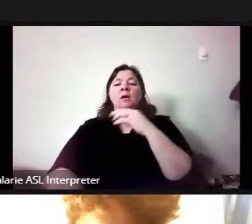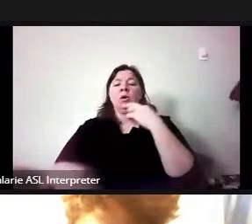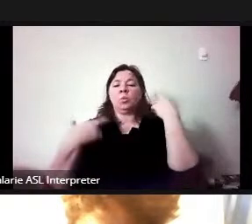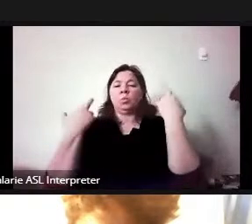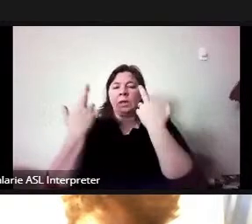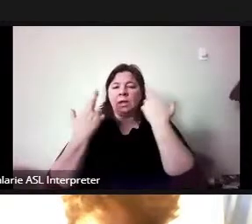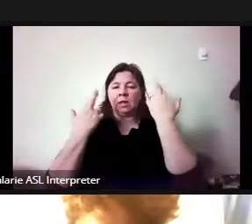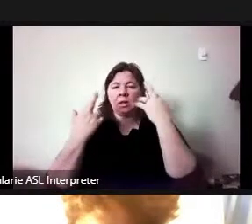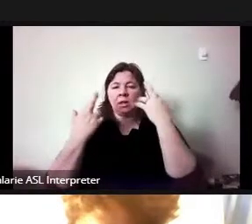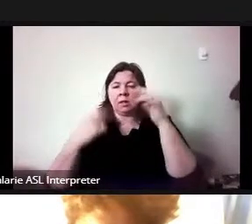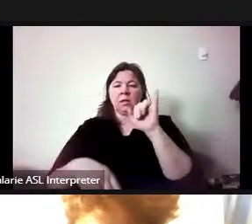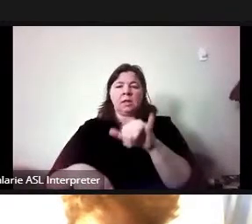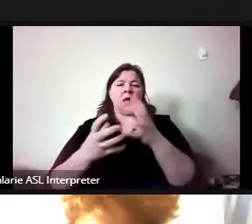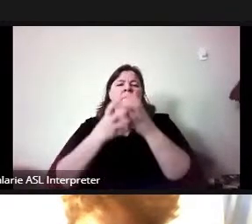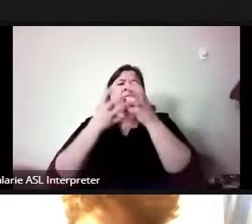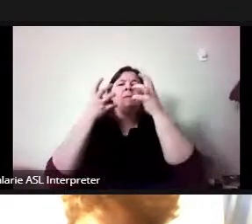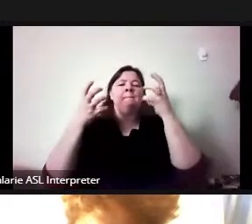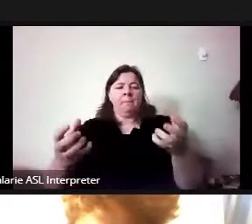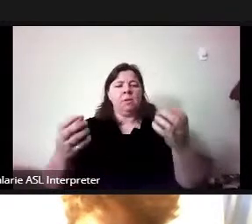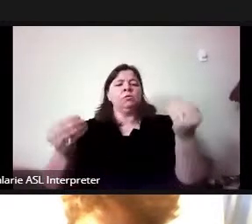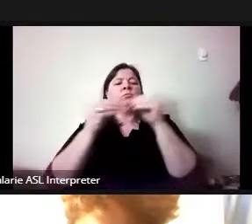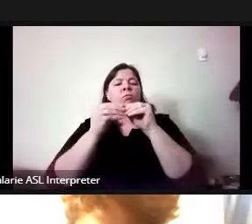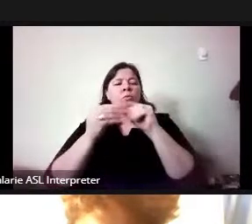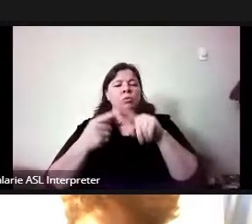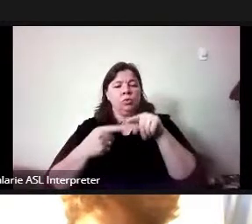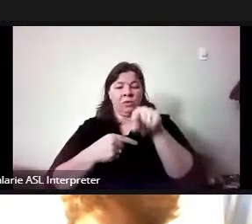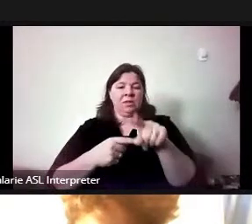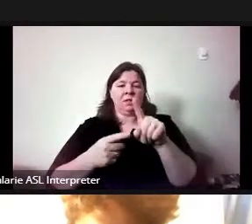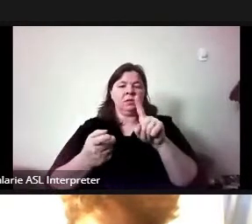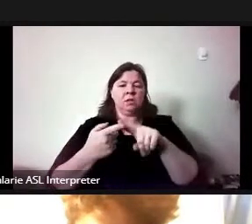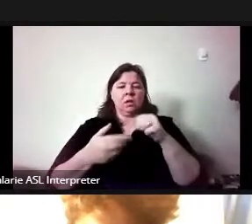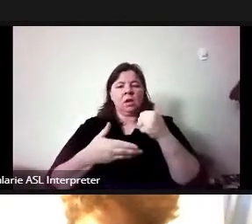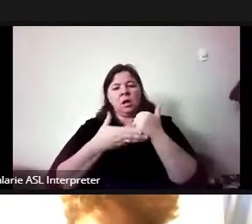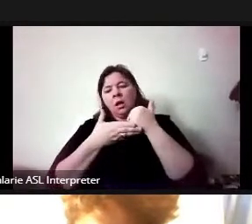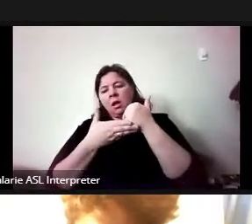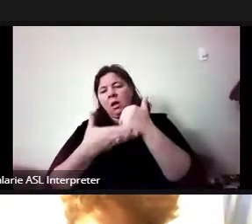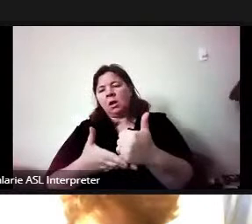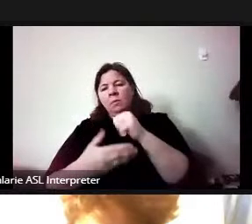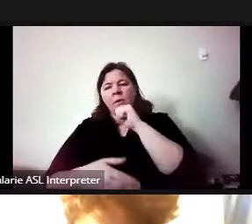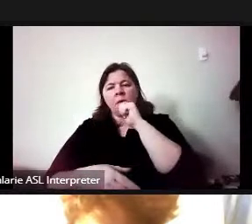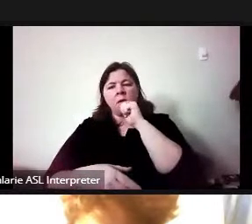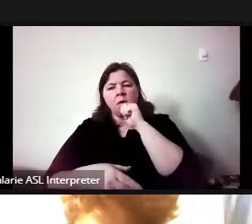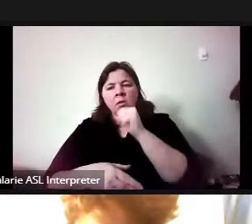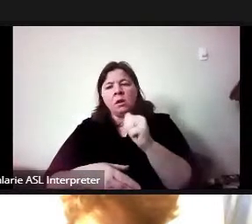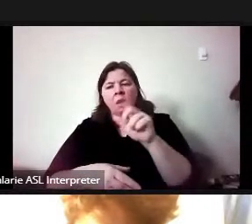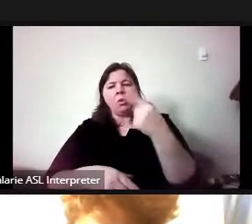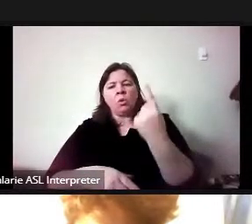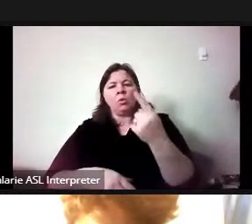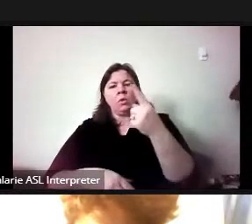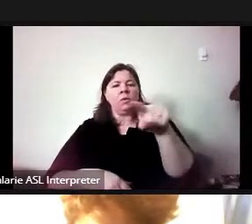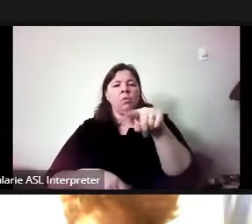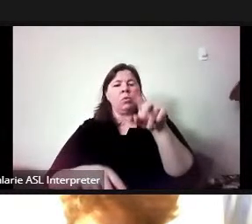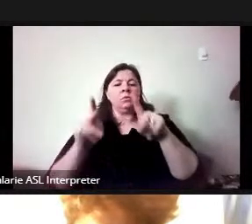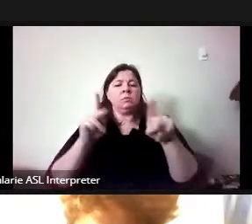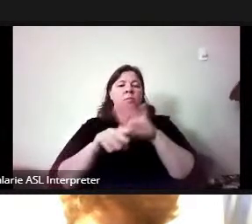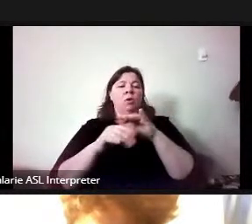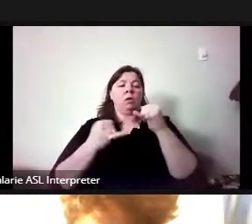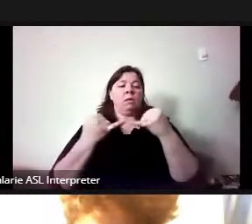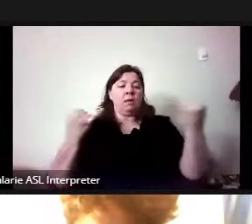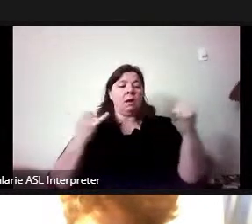realized that there is so much more to this that they can do and help not just those people online, but those